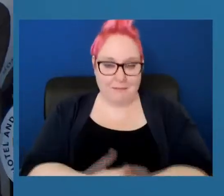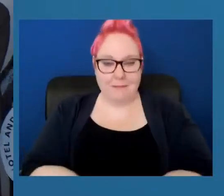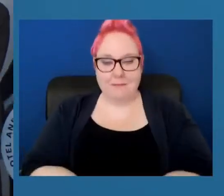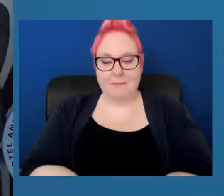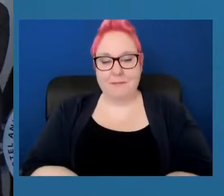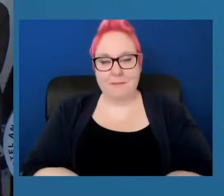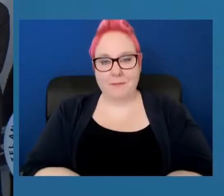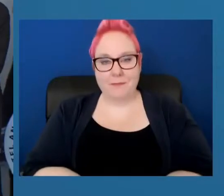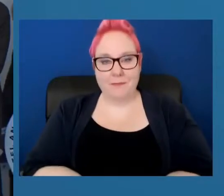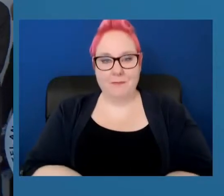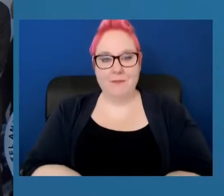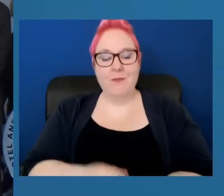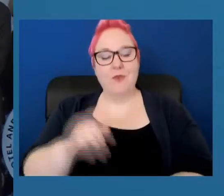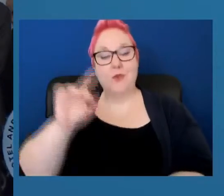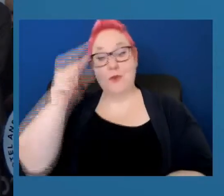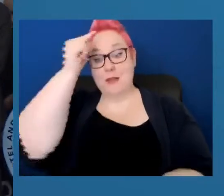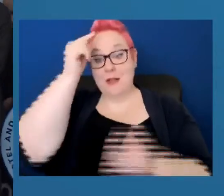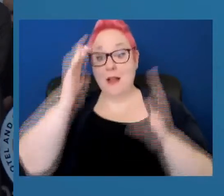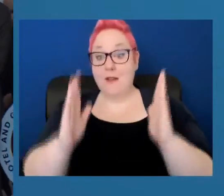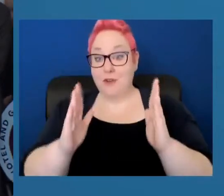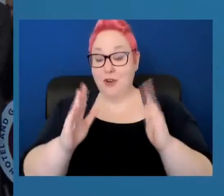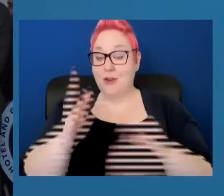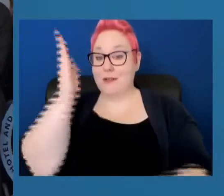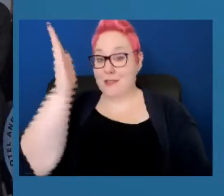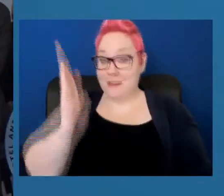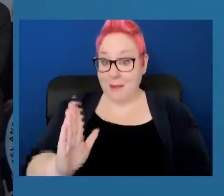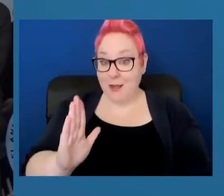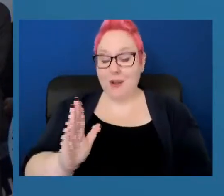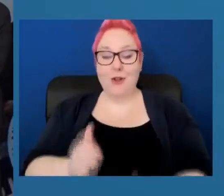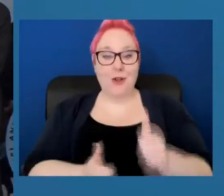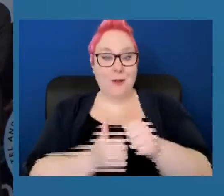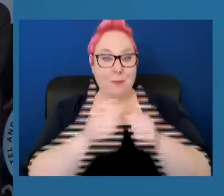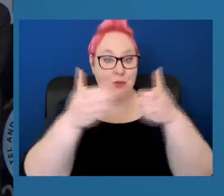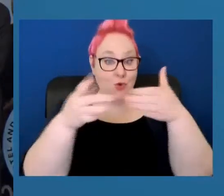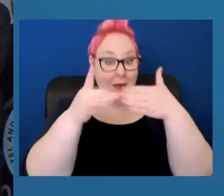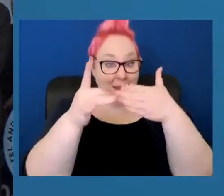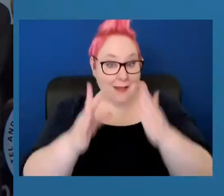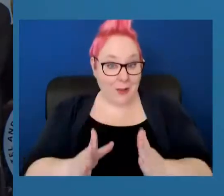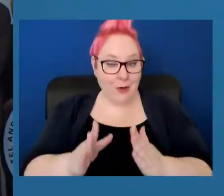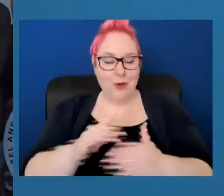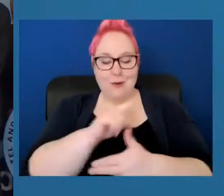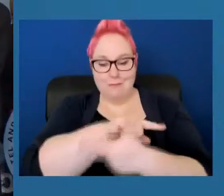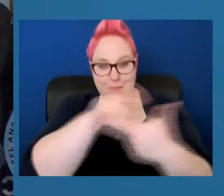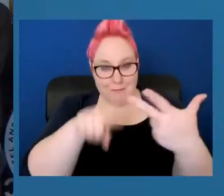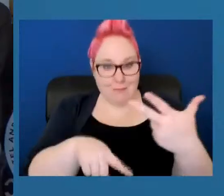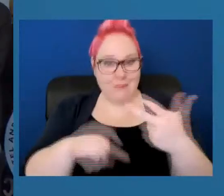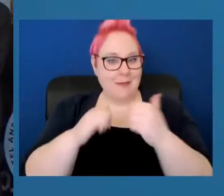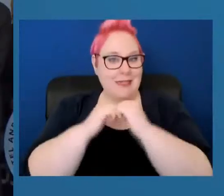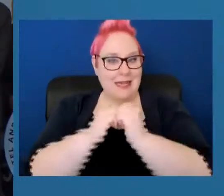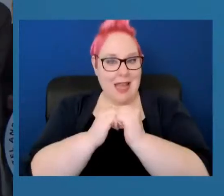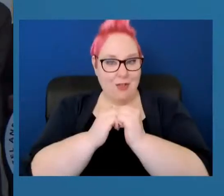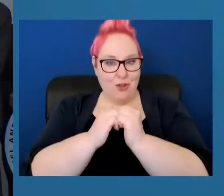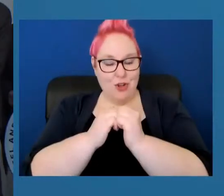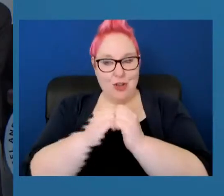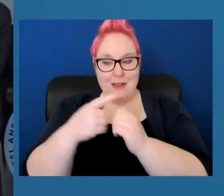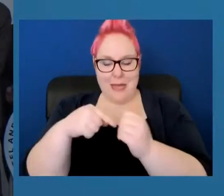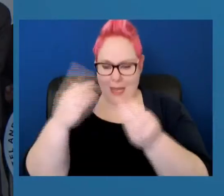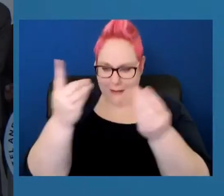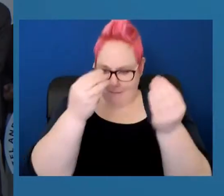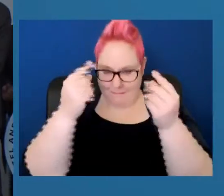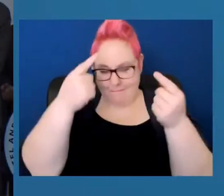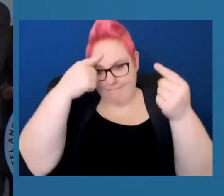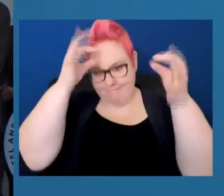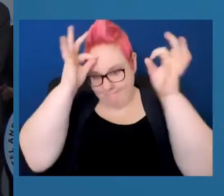So the governor, the speaker, majority leader came together and ultimately made the tough choice. Let's do